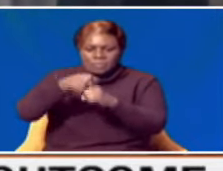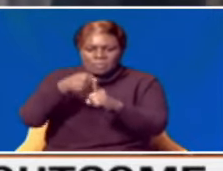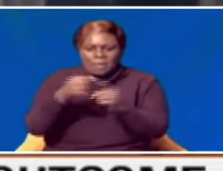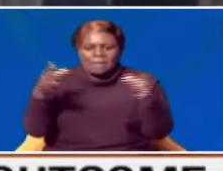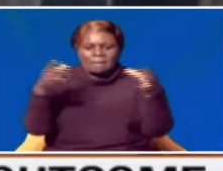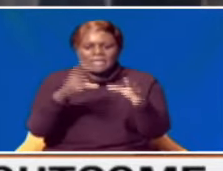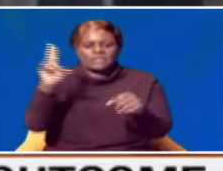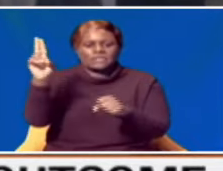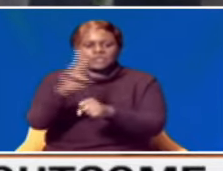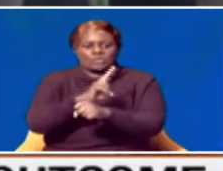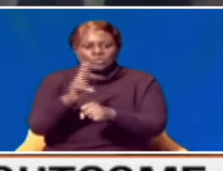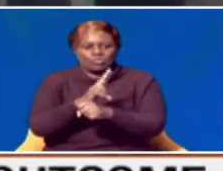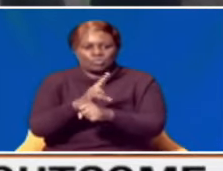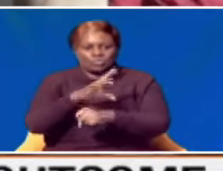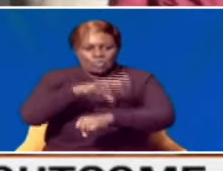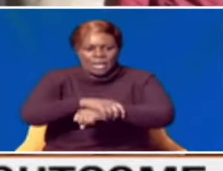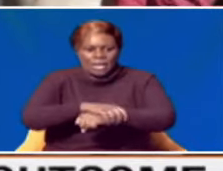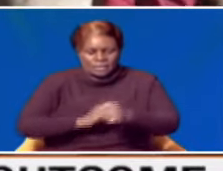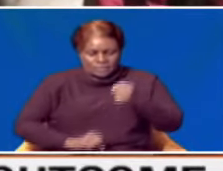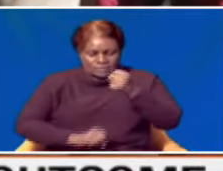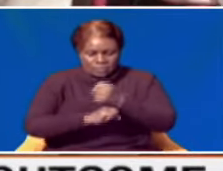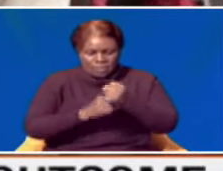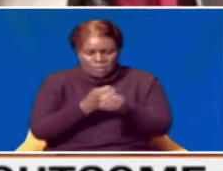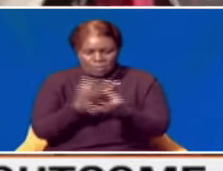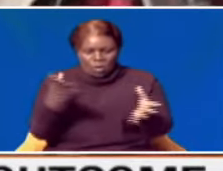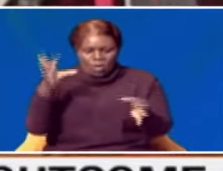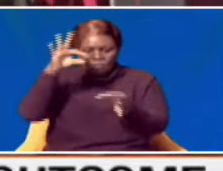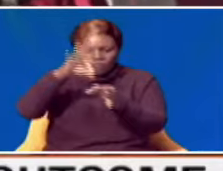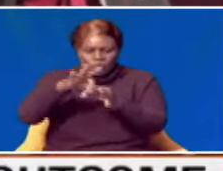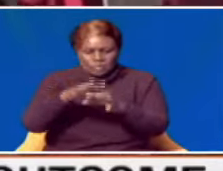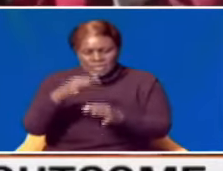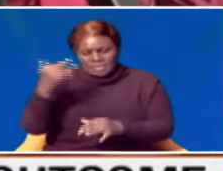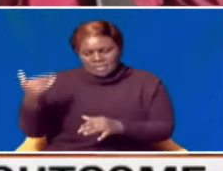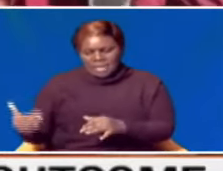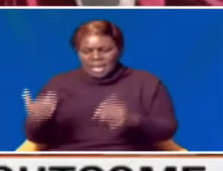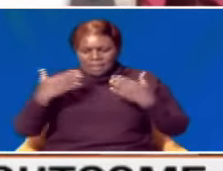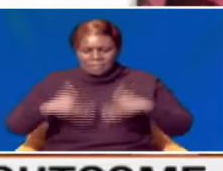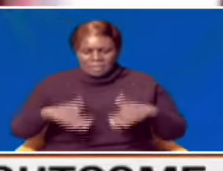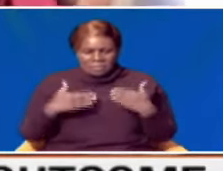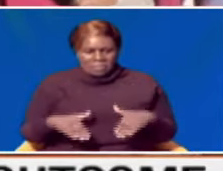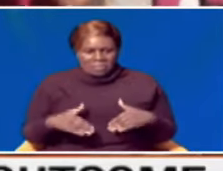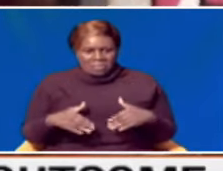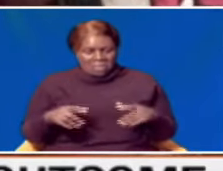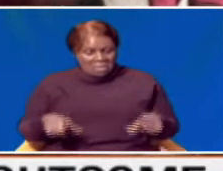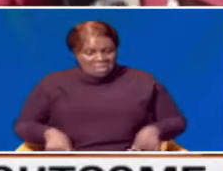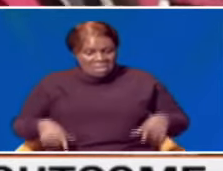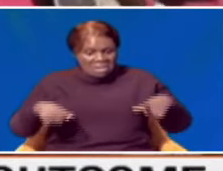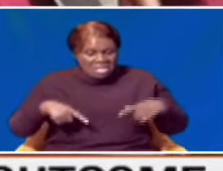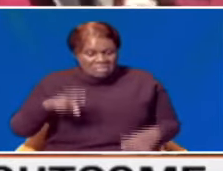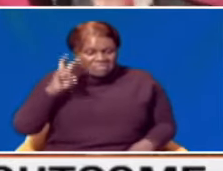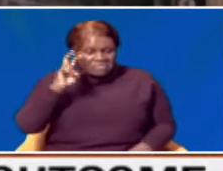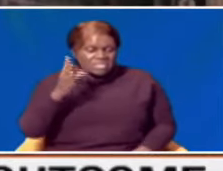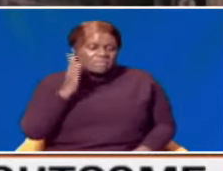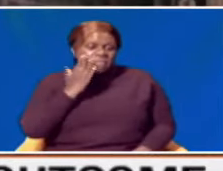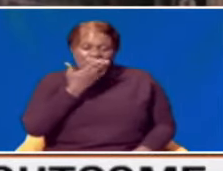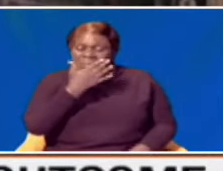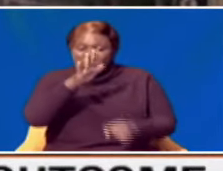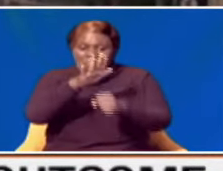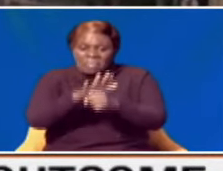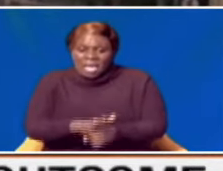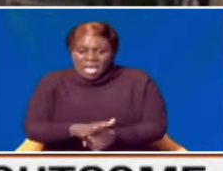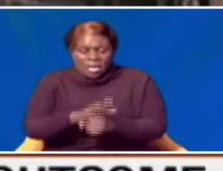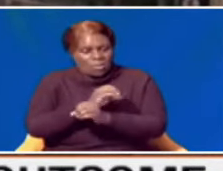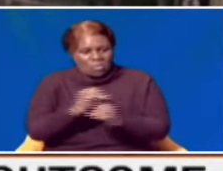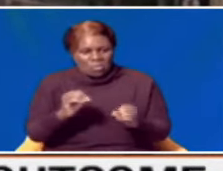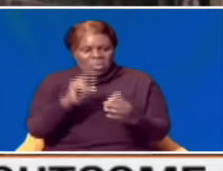has been using to rally support. Most of the voters are young people who never lived under the minority white rule,